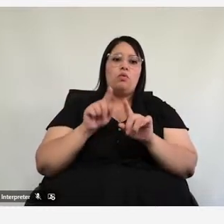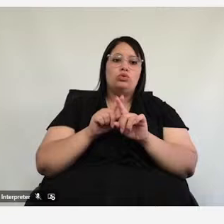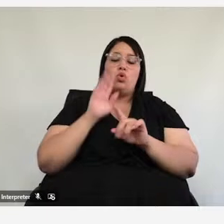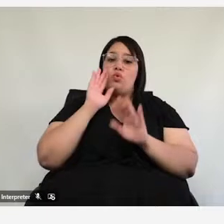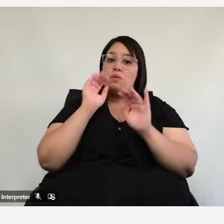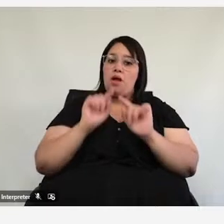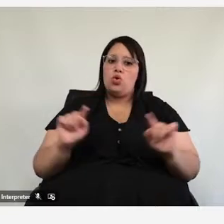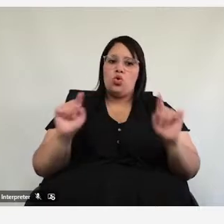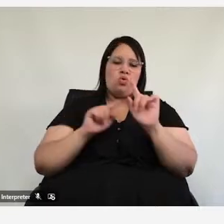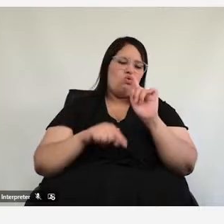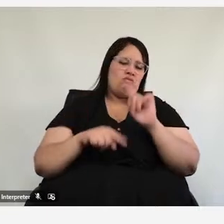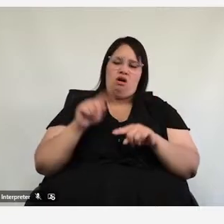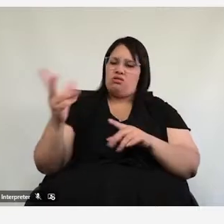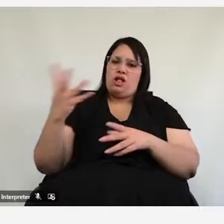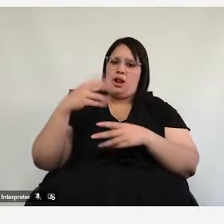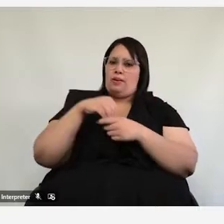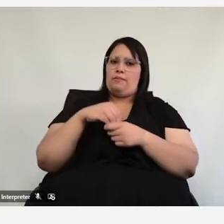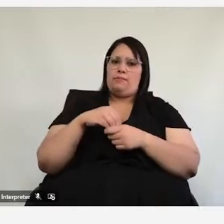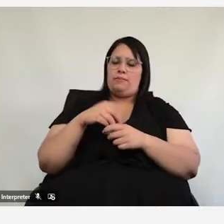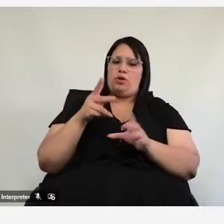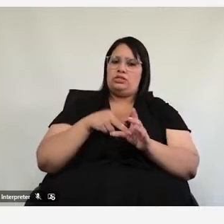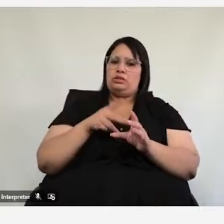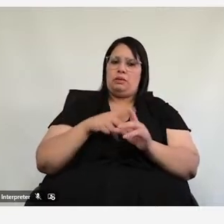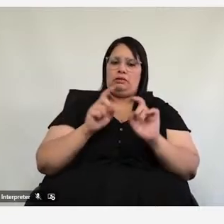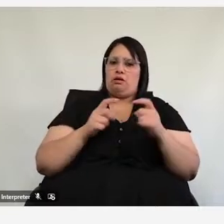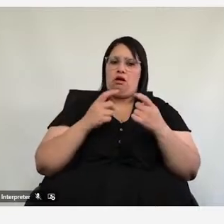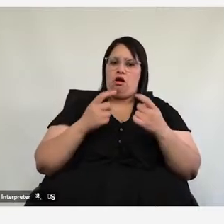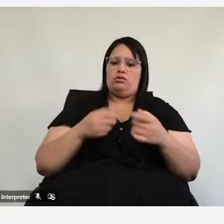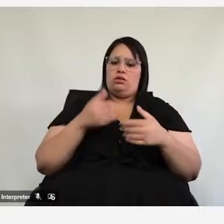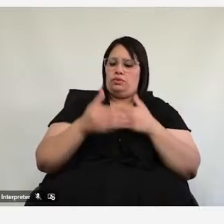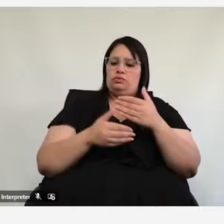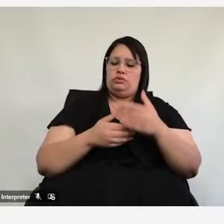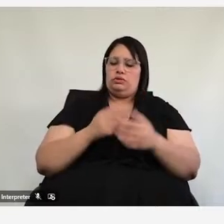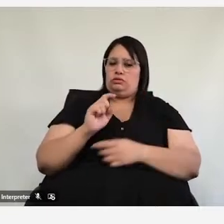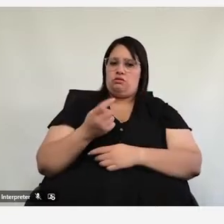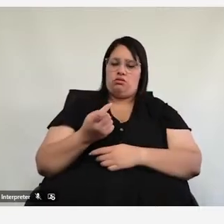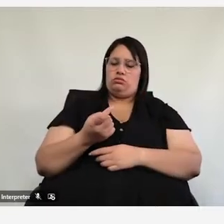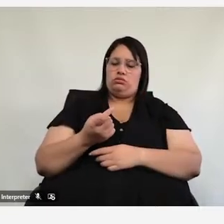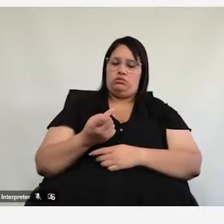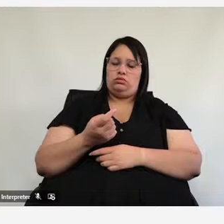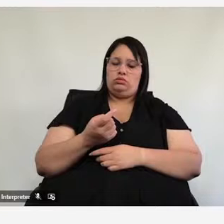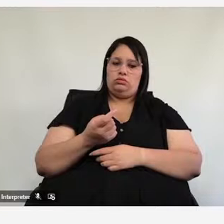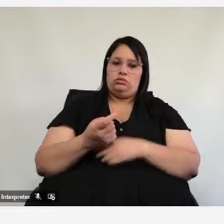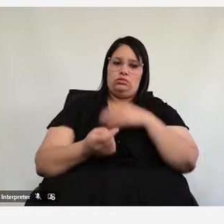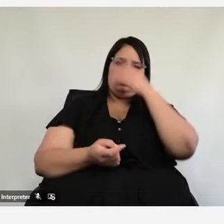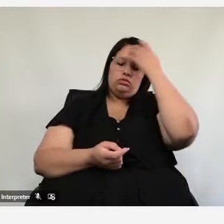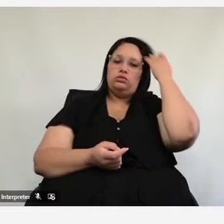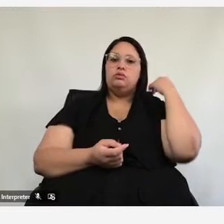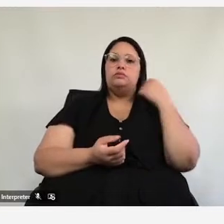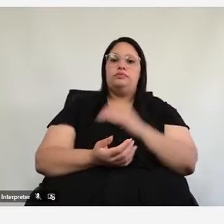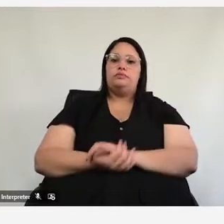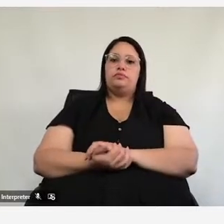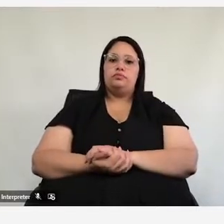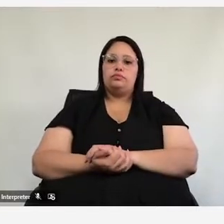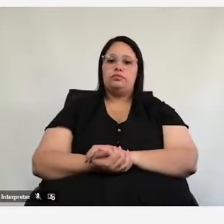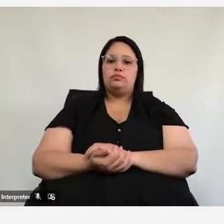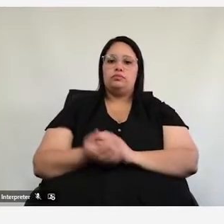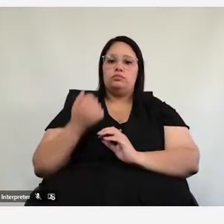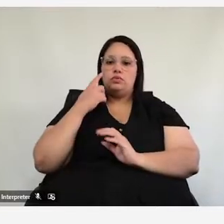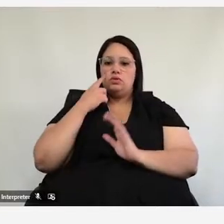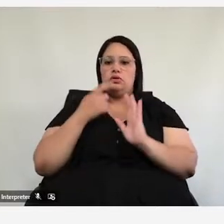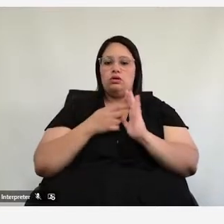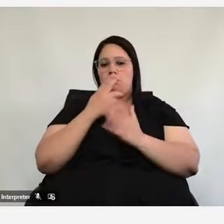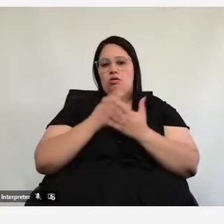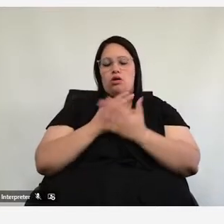that you may not participate in the proceedings on the floor. I now recognize the